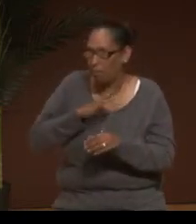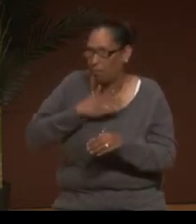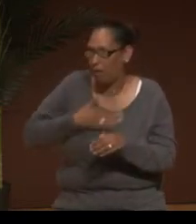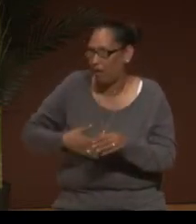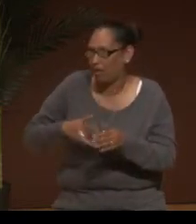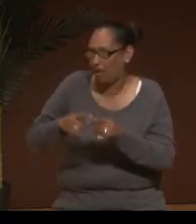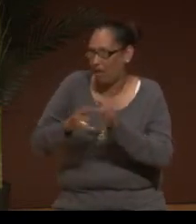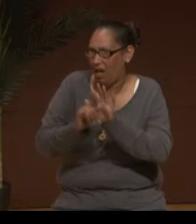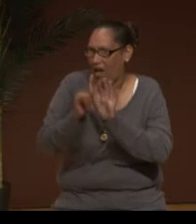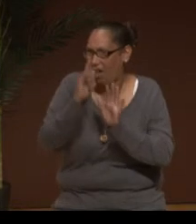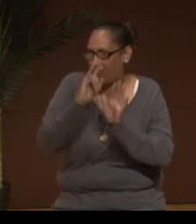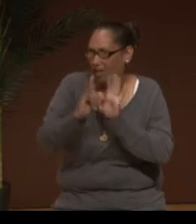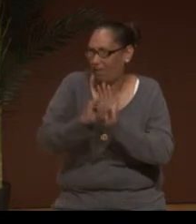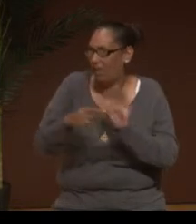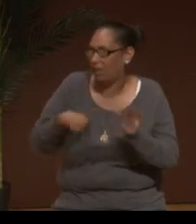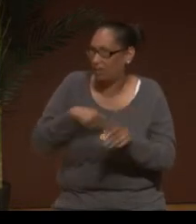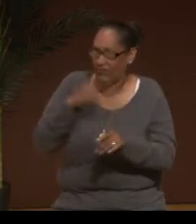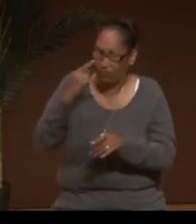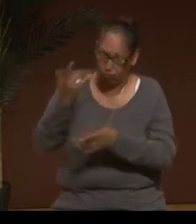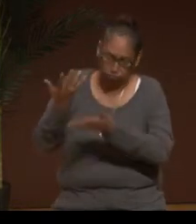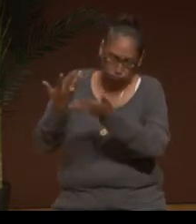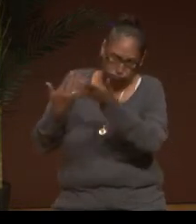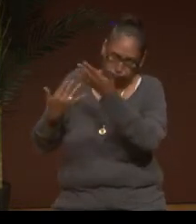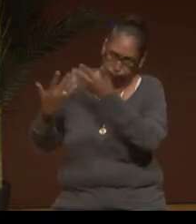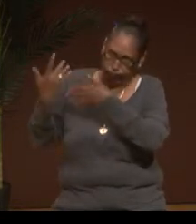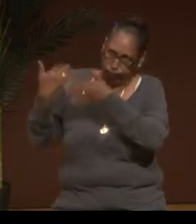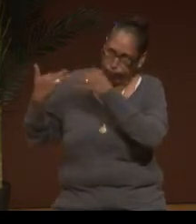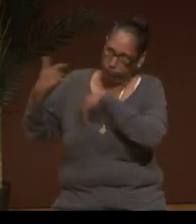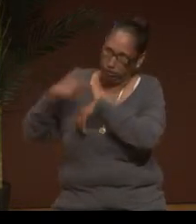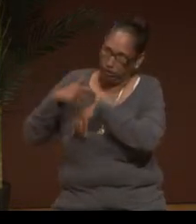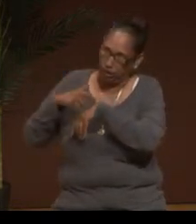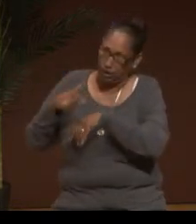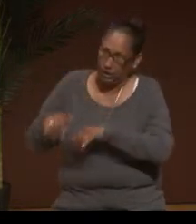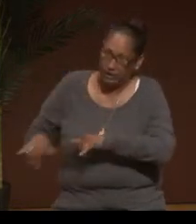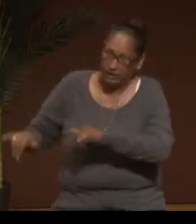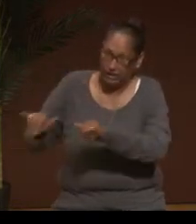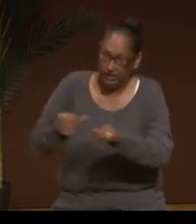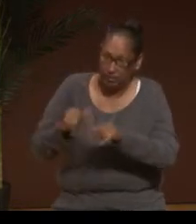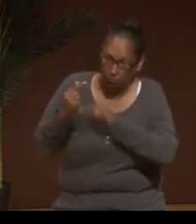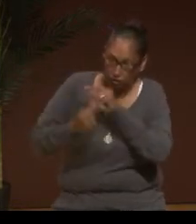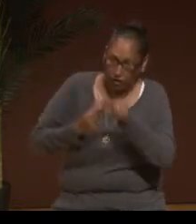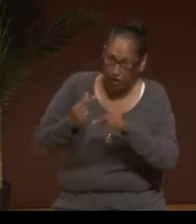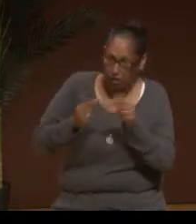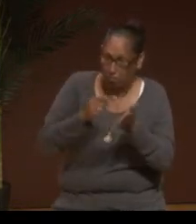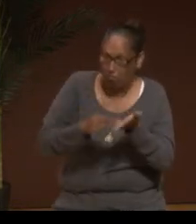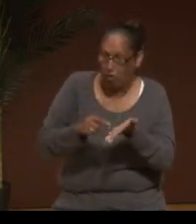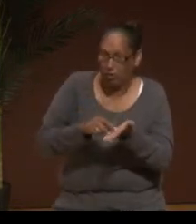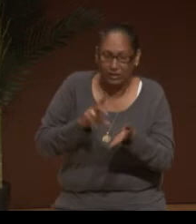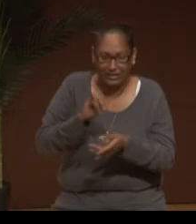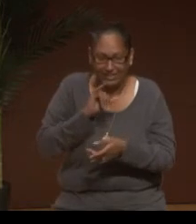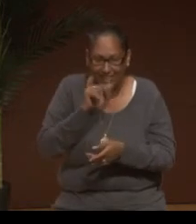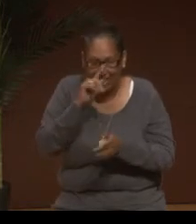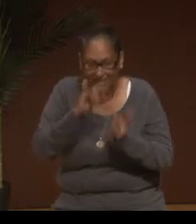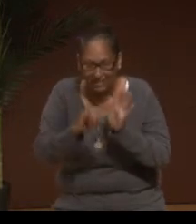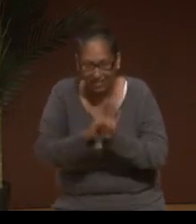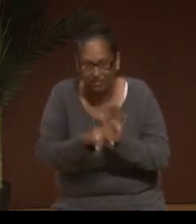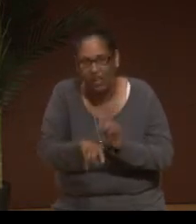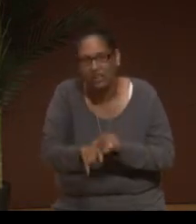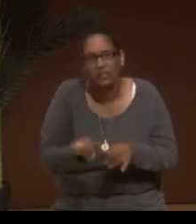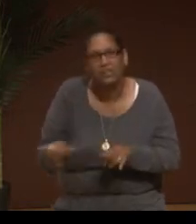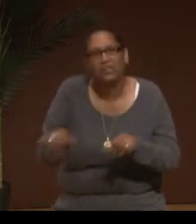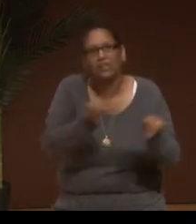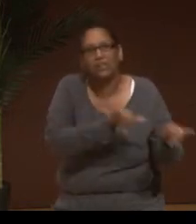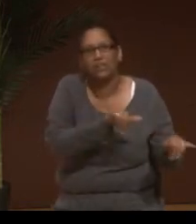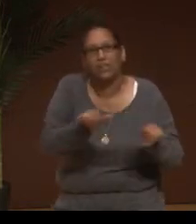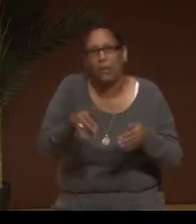such. But if you go far enough back in time, those same genetic markers will be found in someone who did not identify in the same way.